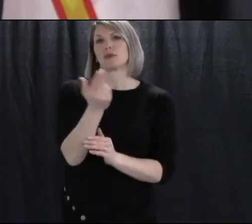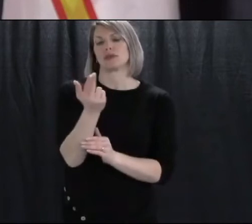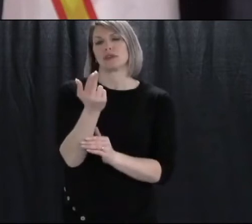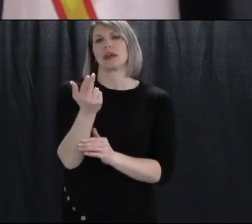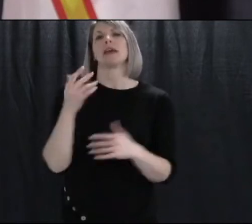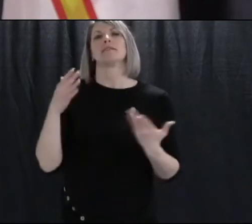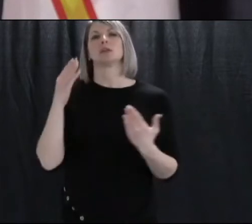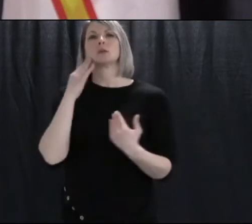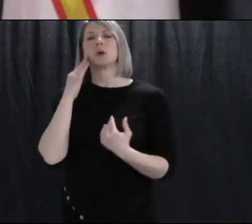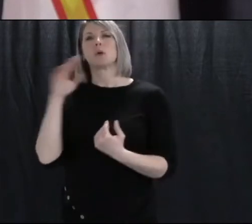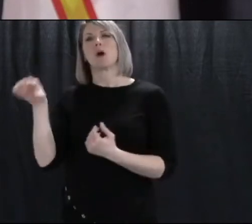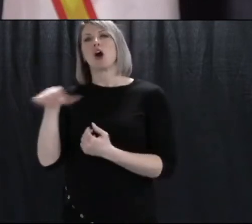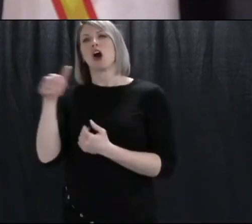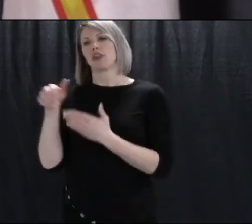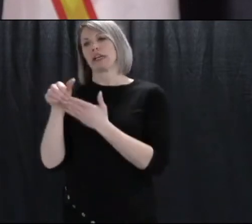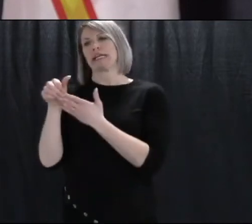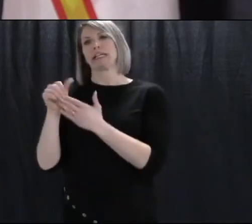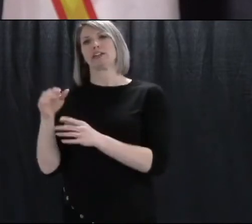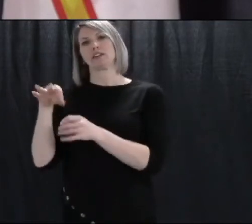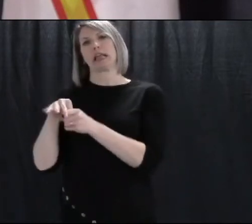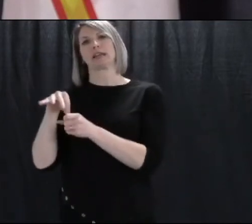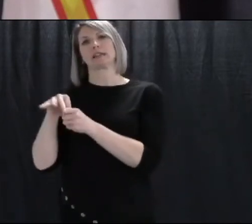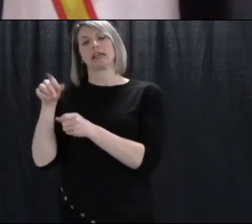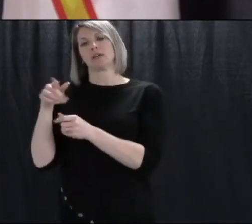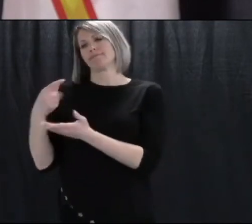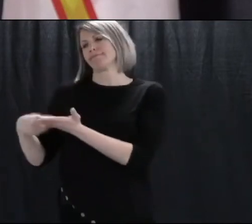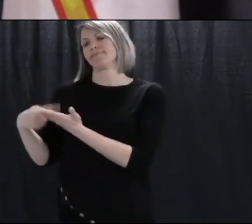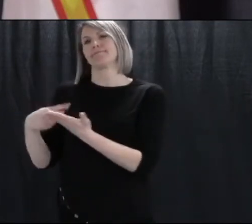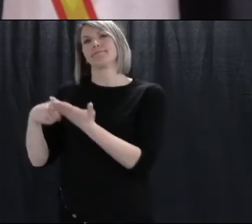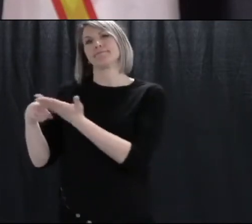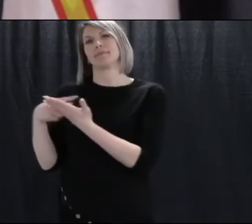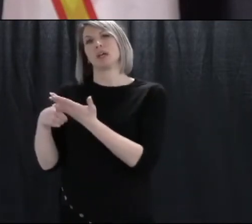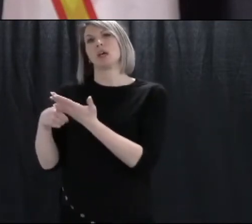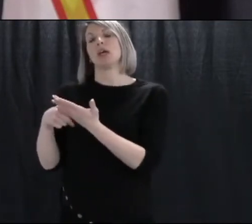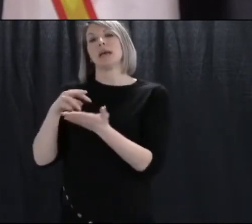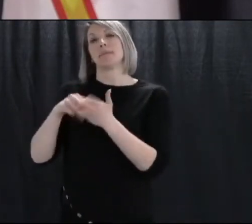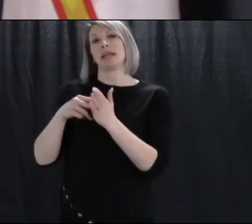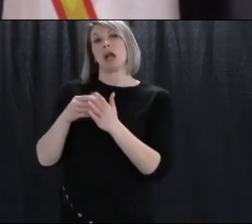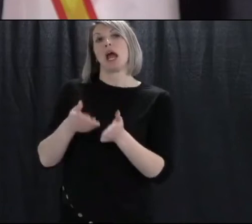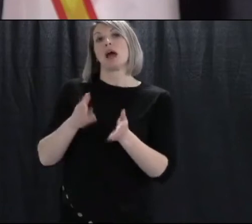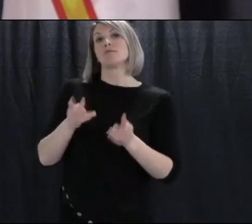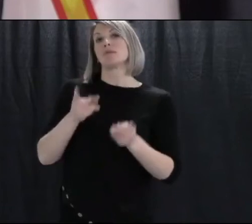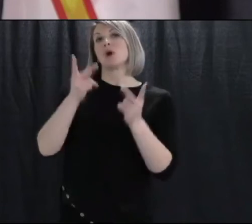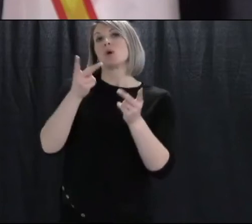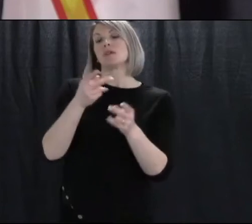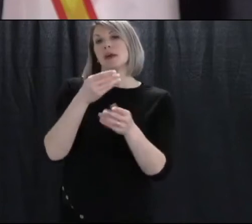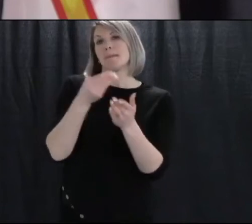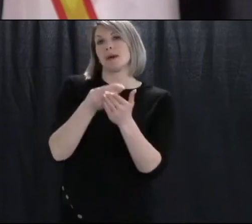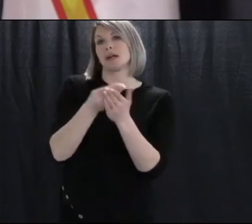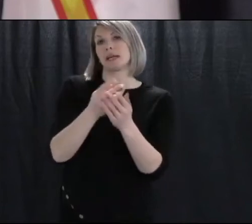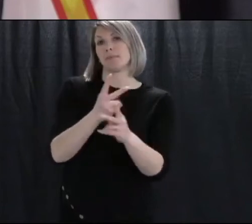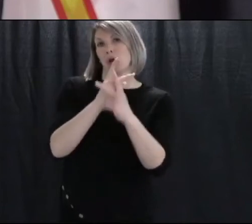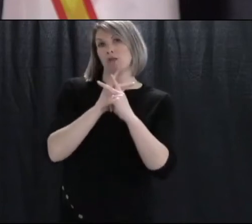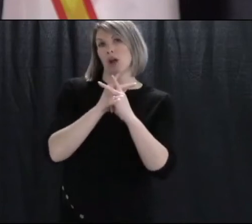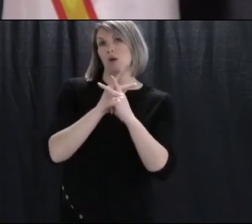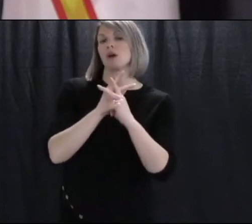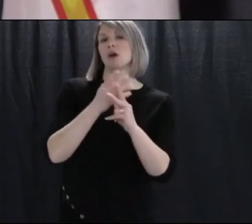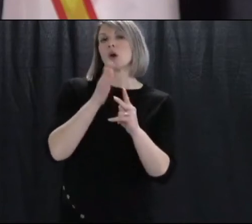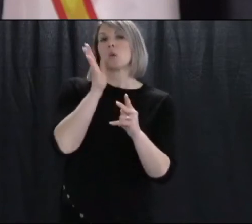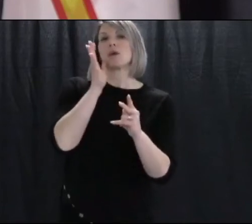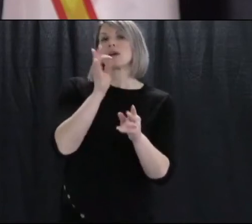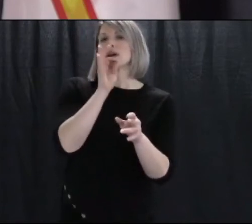leaders have been speaking about this, would give us the authority to go out and borrow. We all know that it's very difficult times, not just for